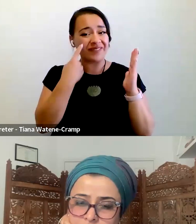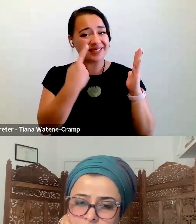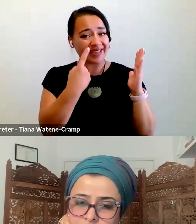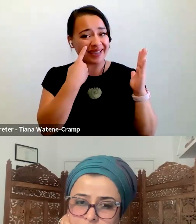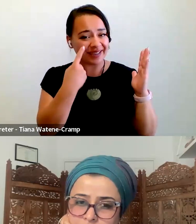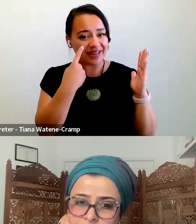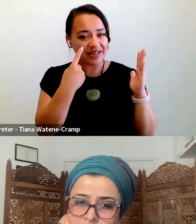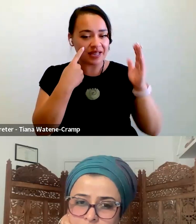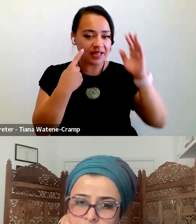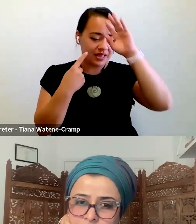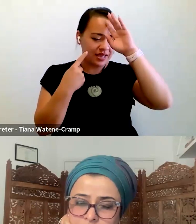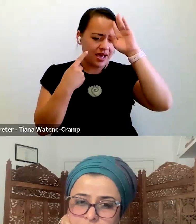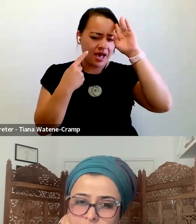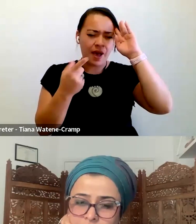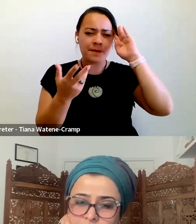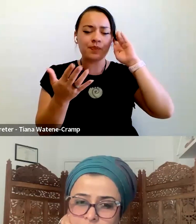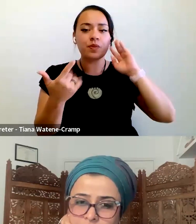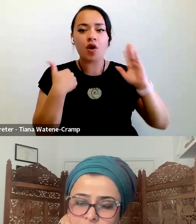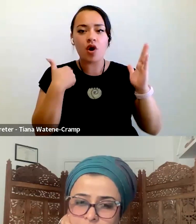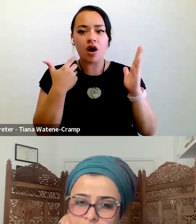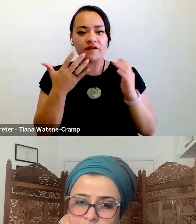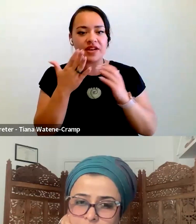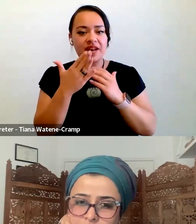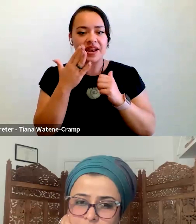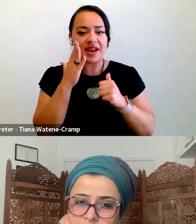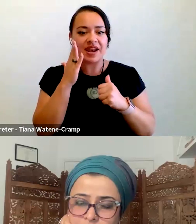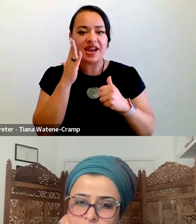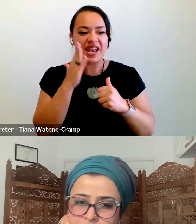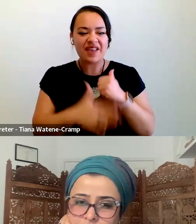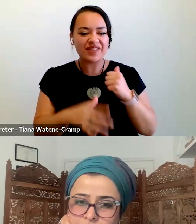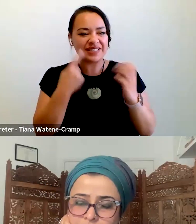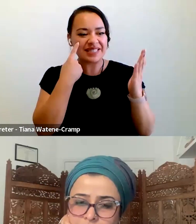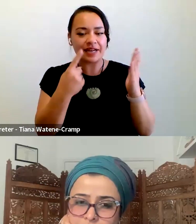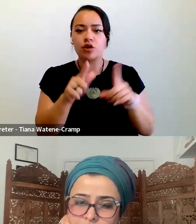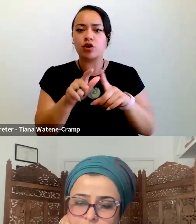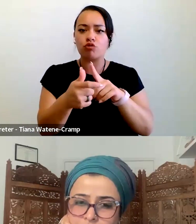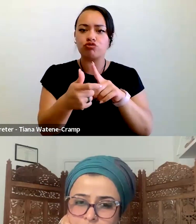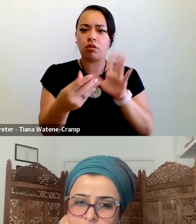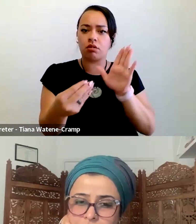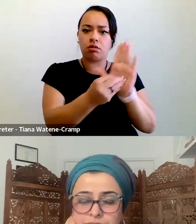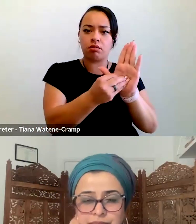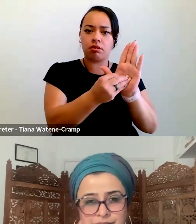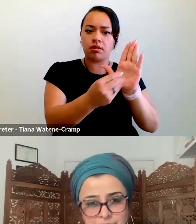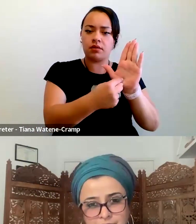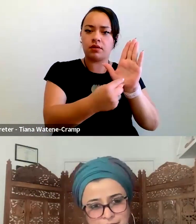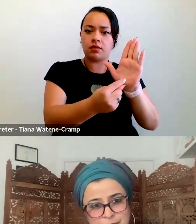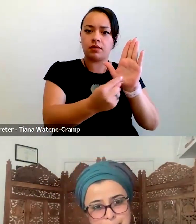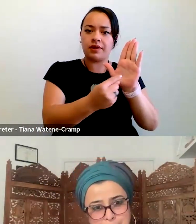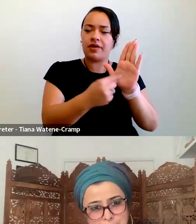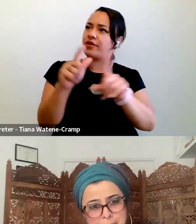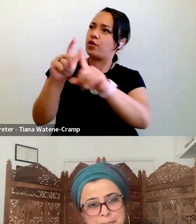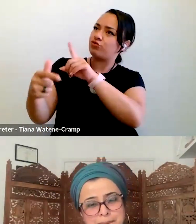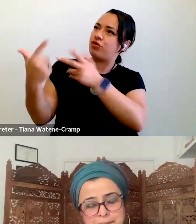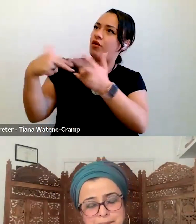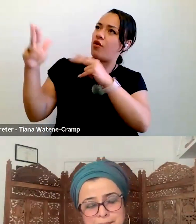how did you say it? You said it better, Lily, you know, like the cultural stuff factored in. Like, if people are, you know, the culture of a board, like